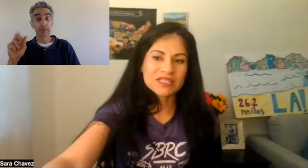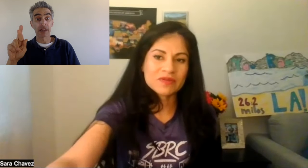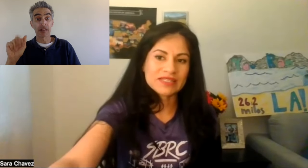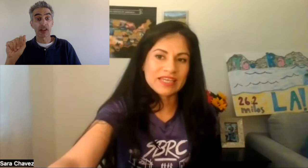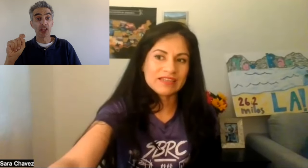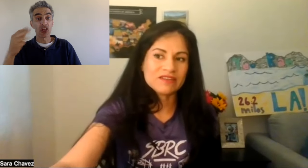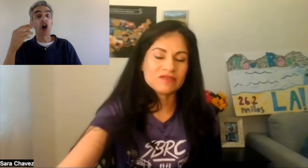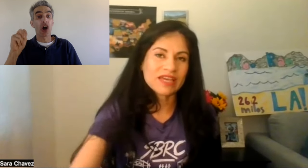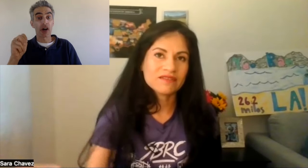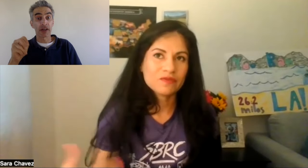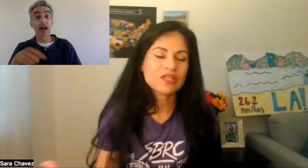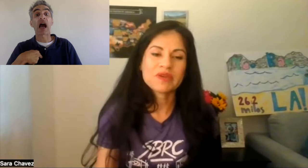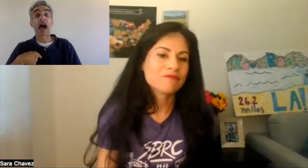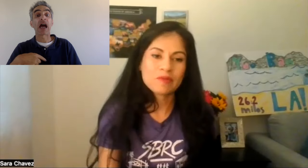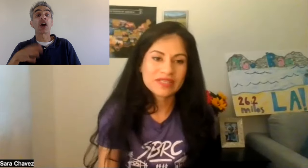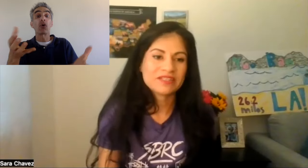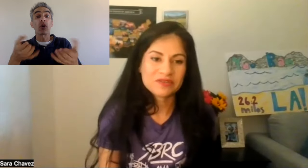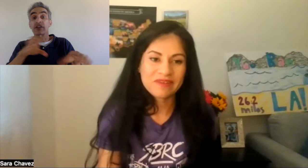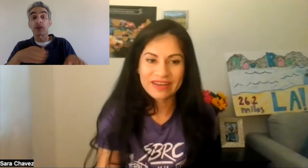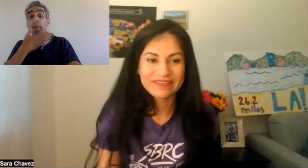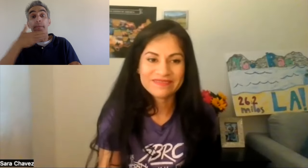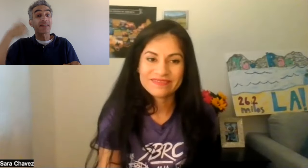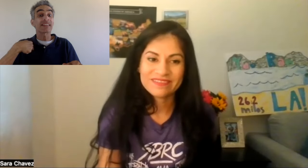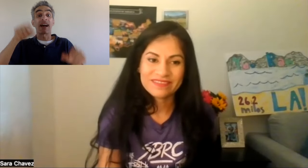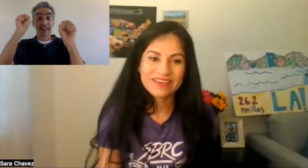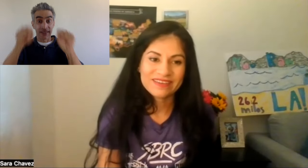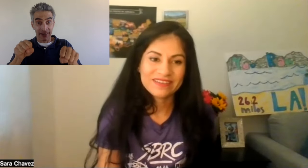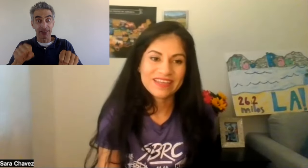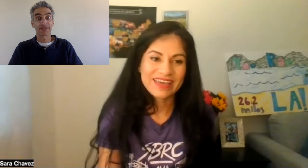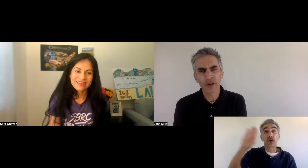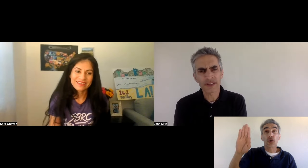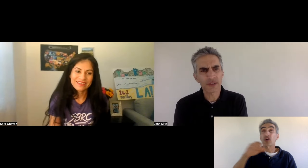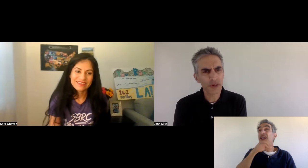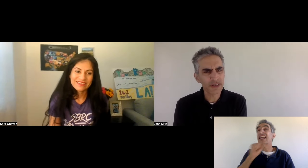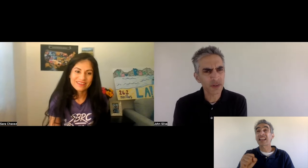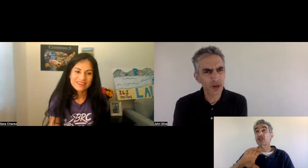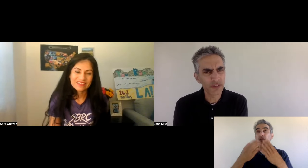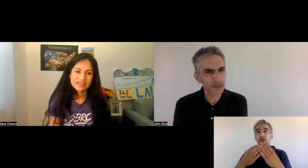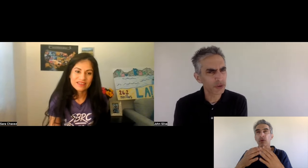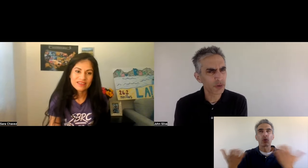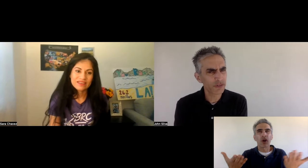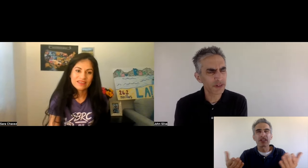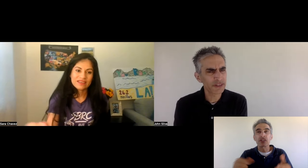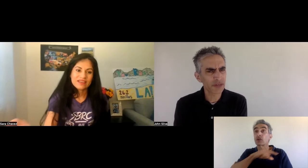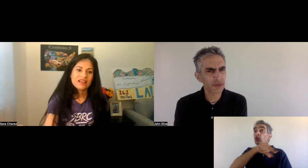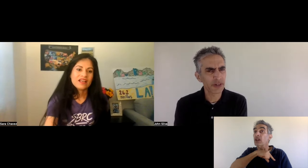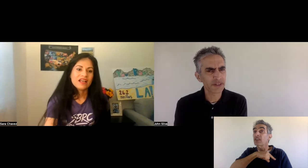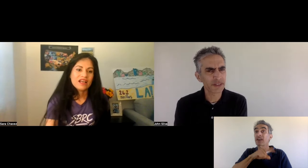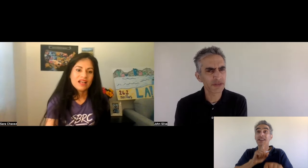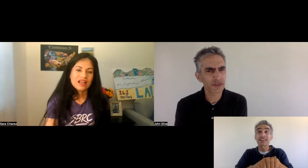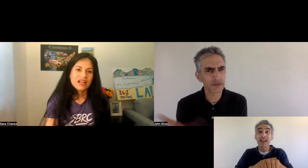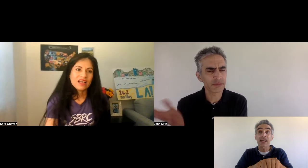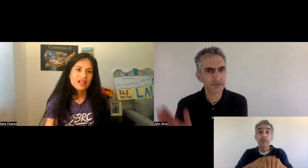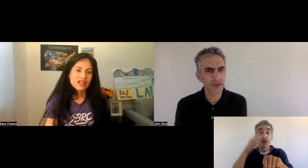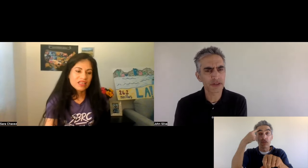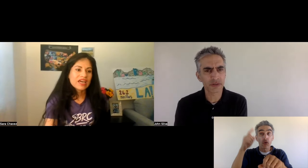I just want to see, you know, like reach my full potential right now. That's good. That's good. Yeah. What is the qualifying? Do you know what the qualifying time for Boston is